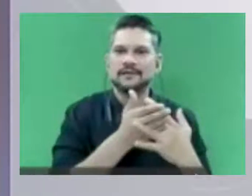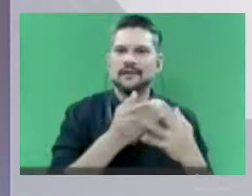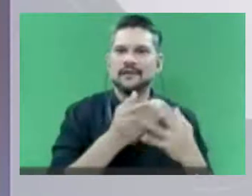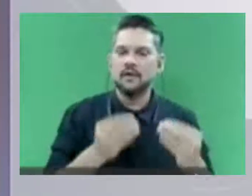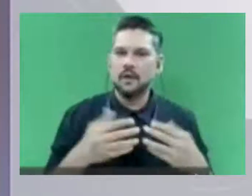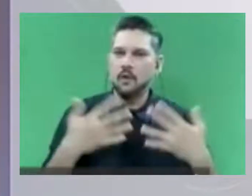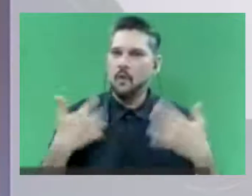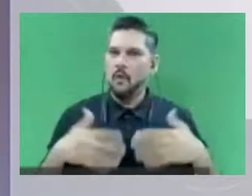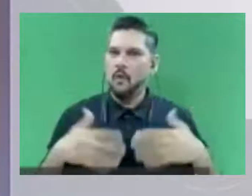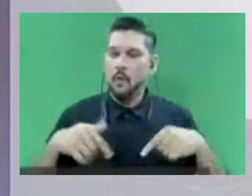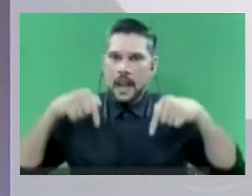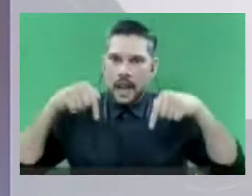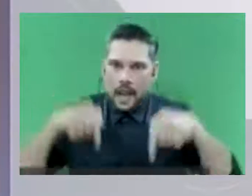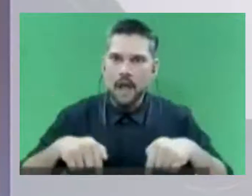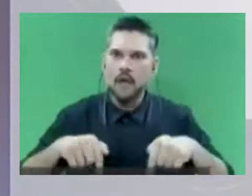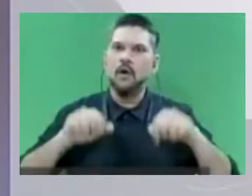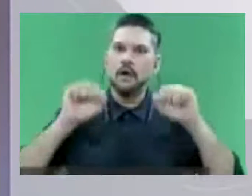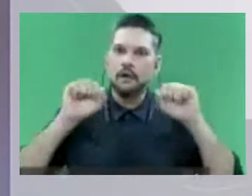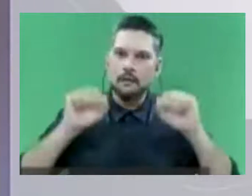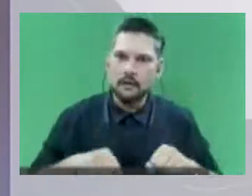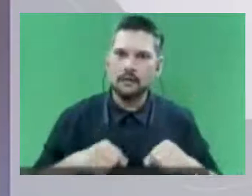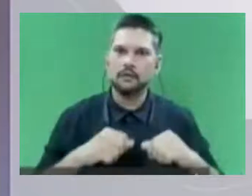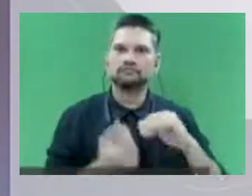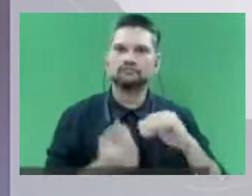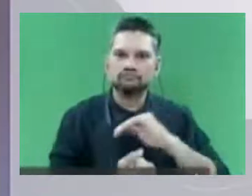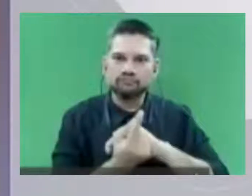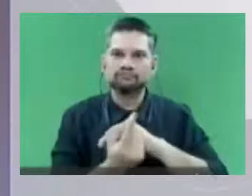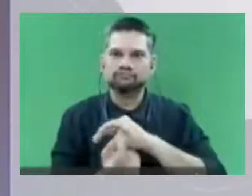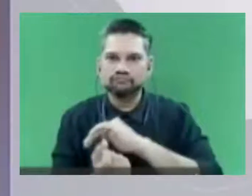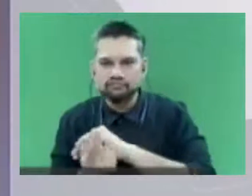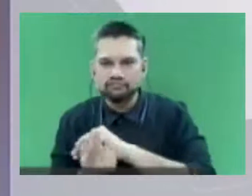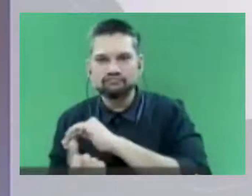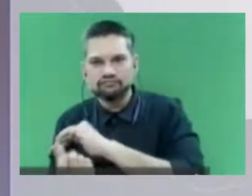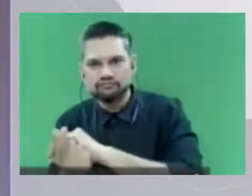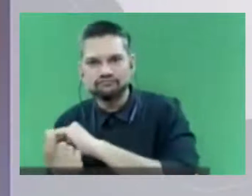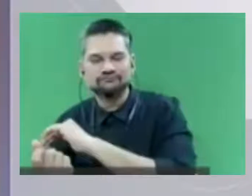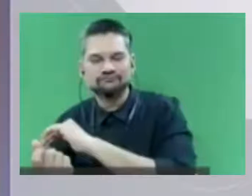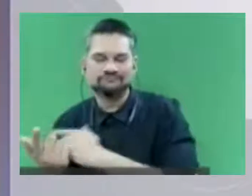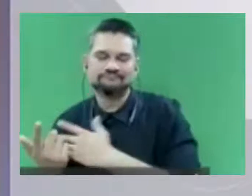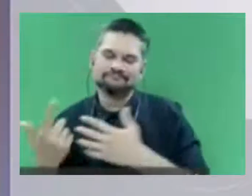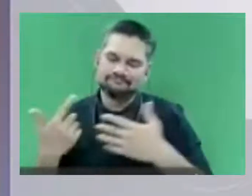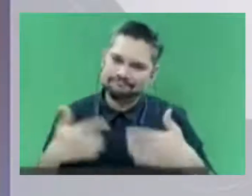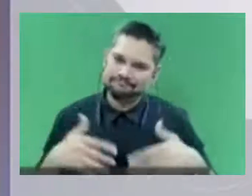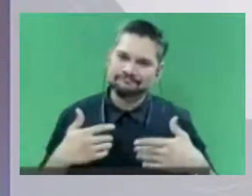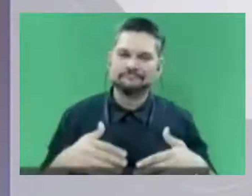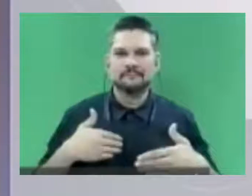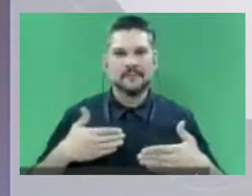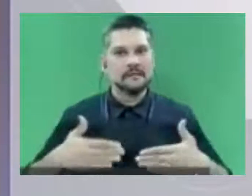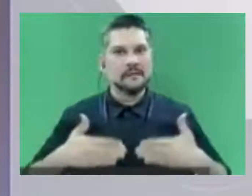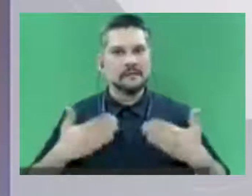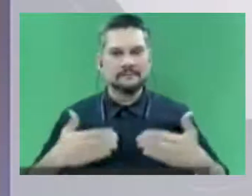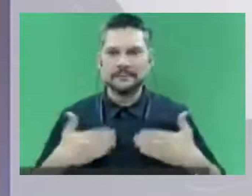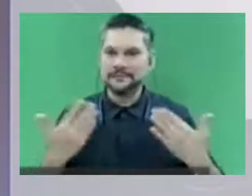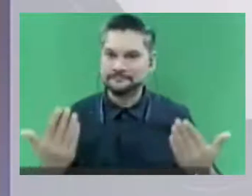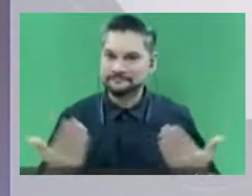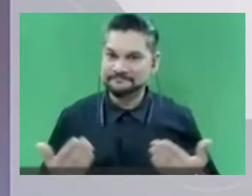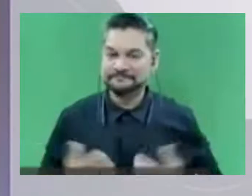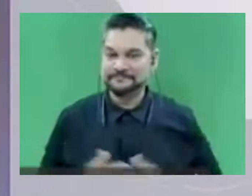happy that there's so many that are now starting to think about that. So I'm glad you brought that up. In terms of